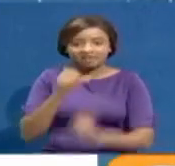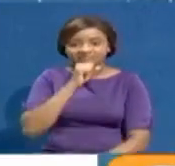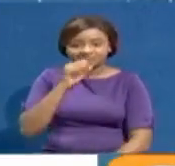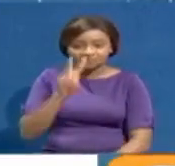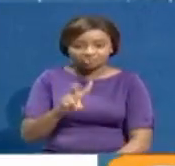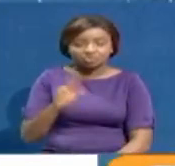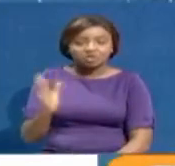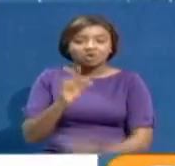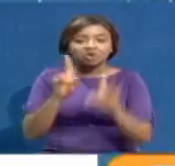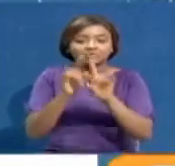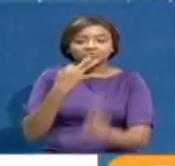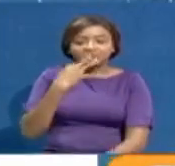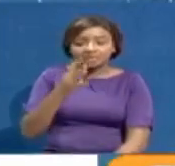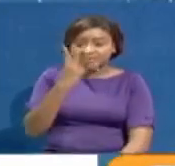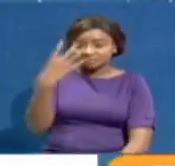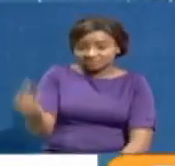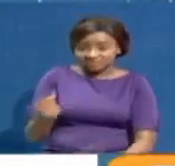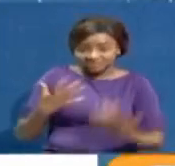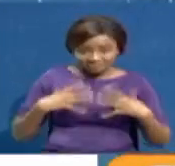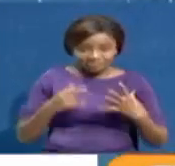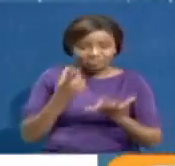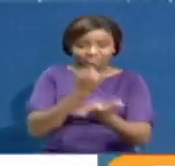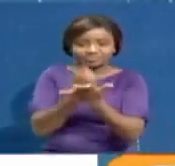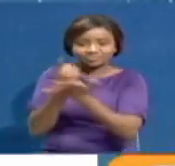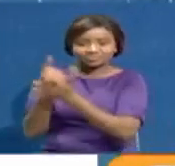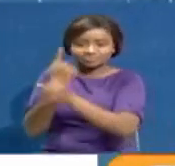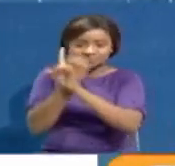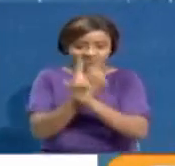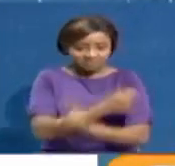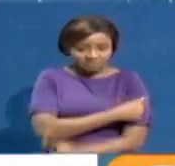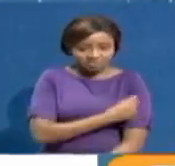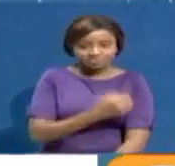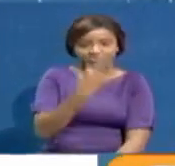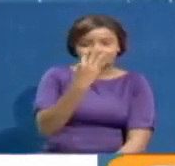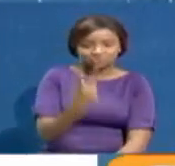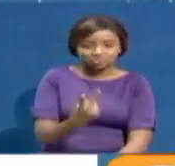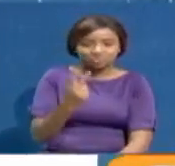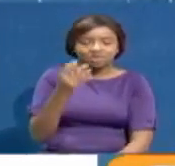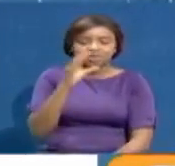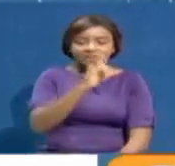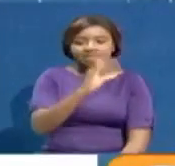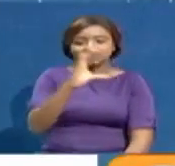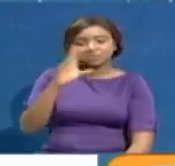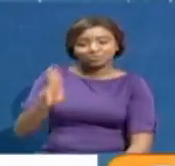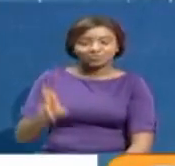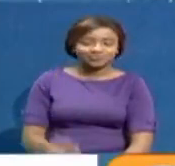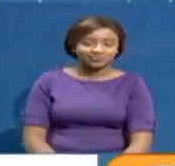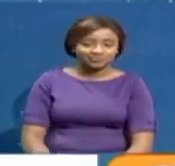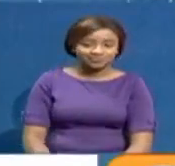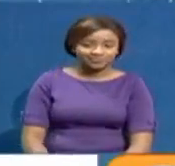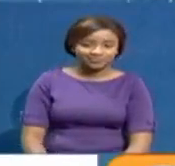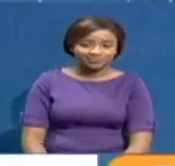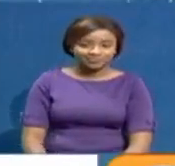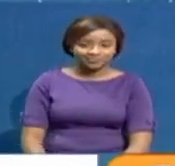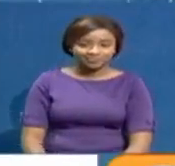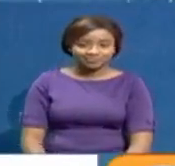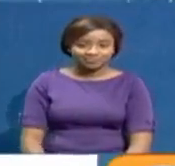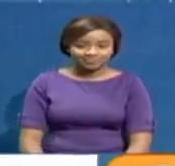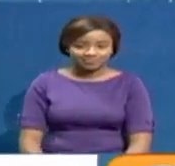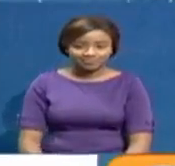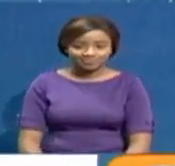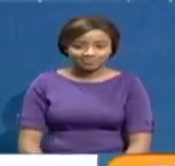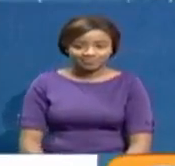84,952. 345 patients remain admitted in various health facilities, with 32 of them in ICU.